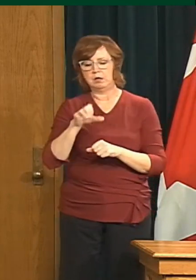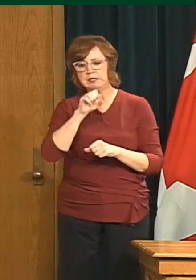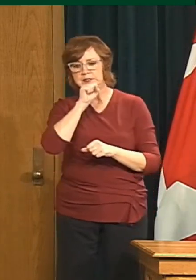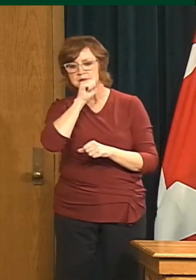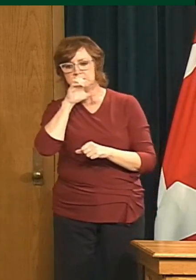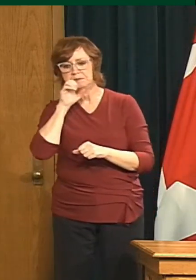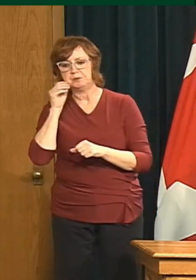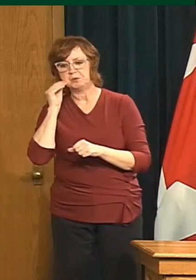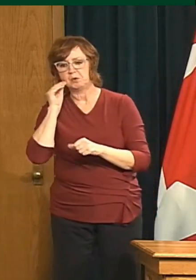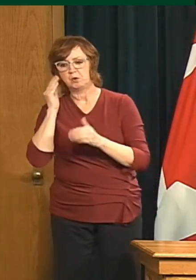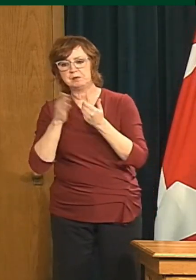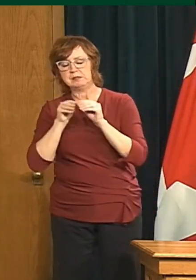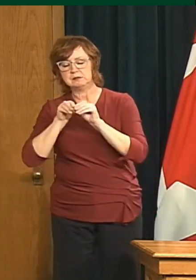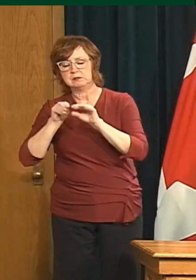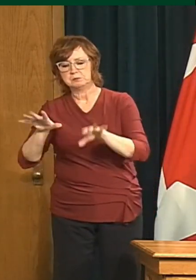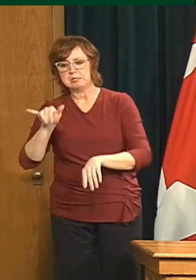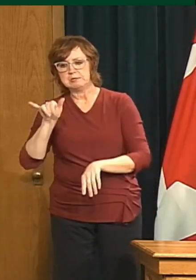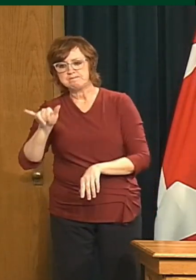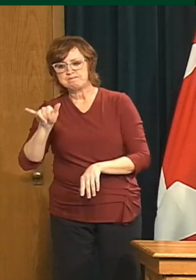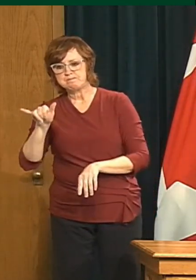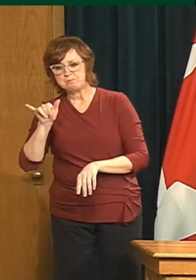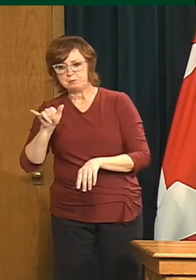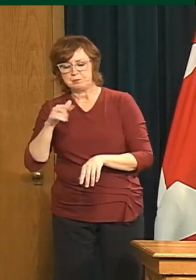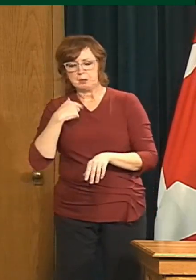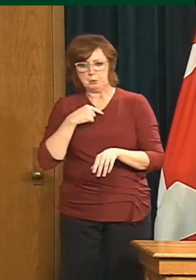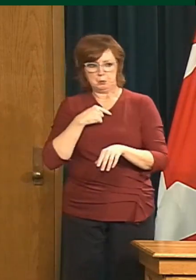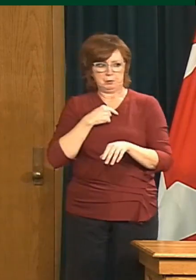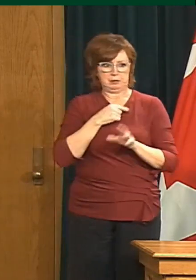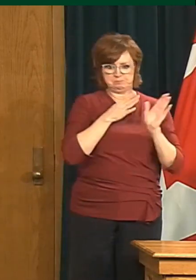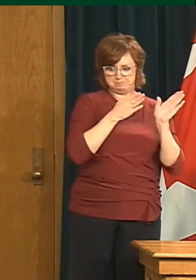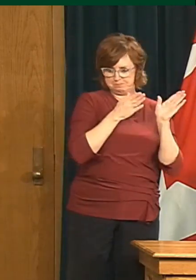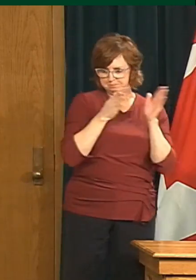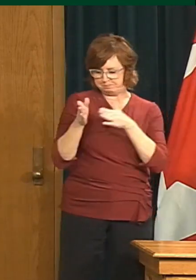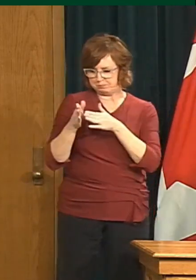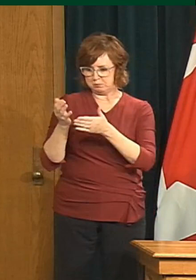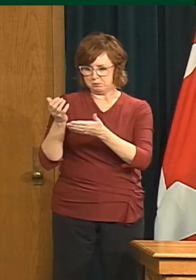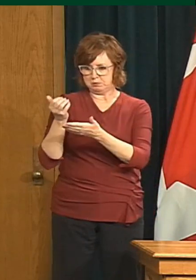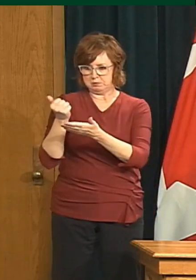again today. So we will have